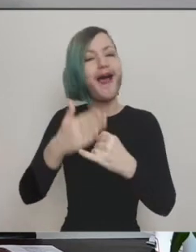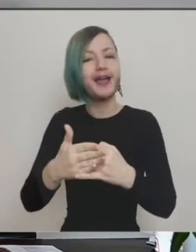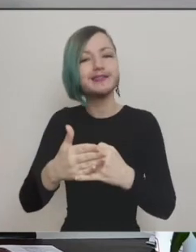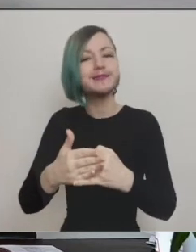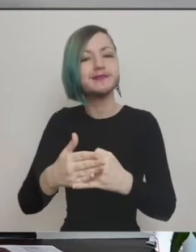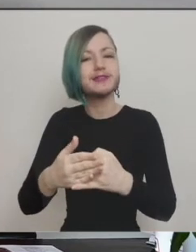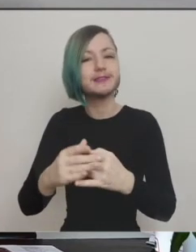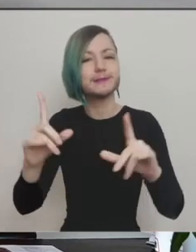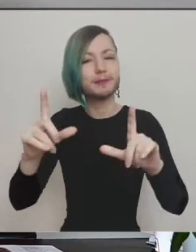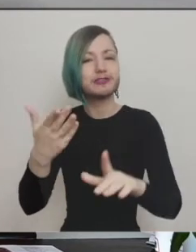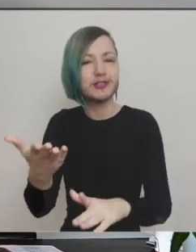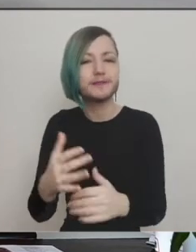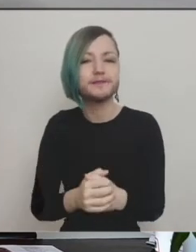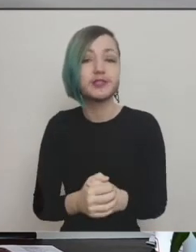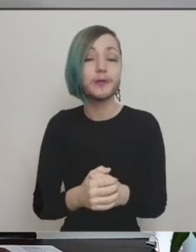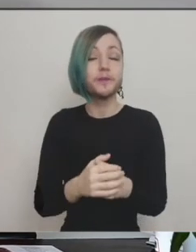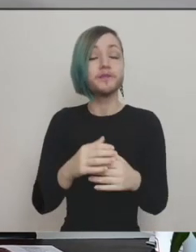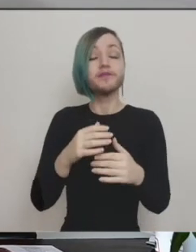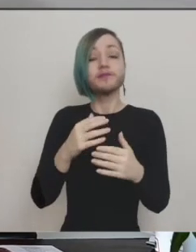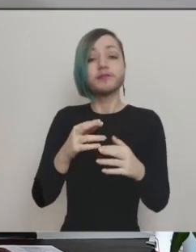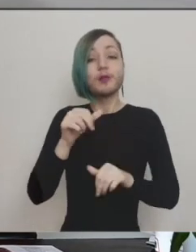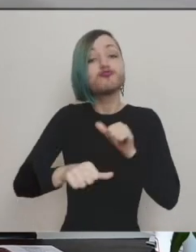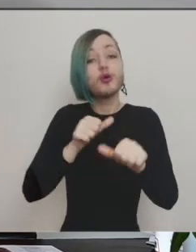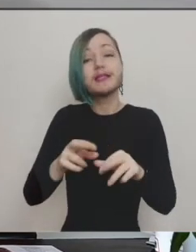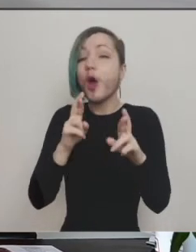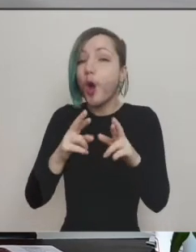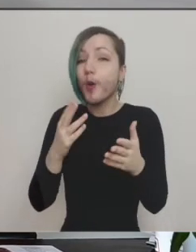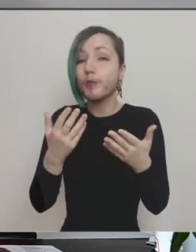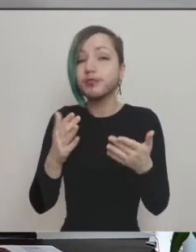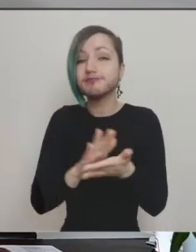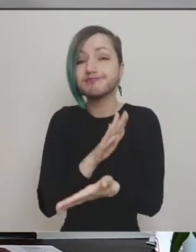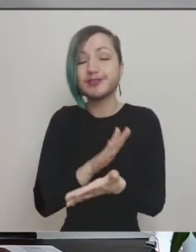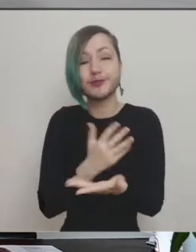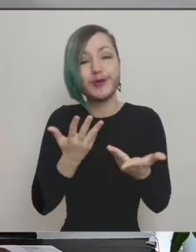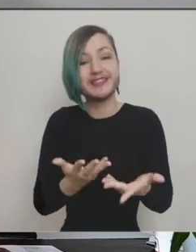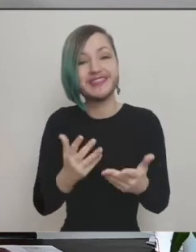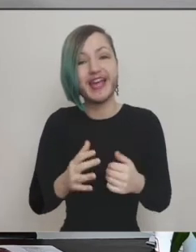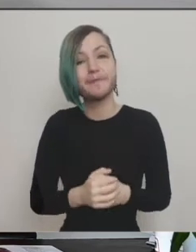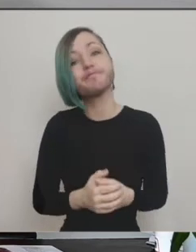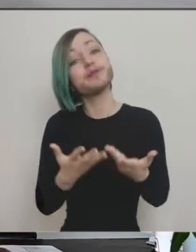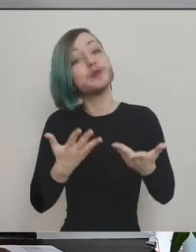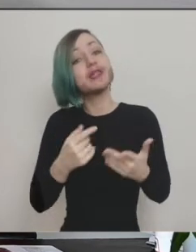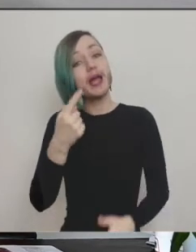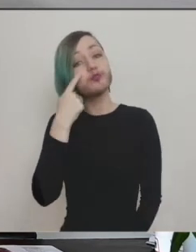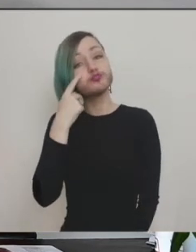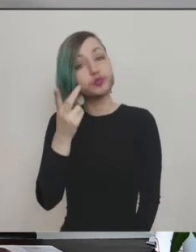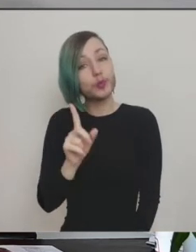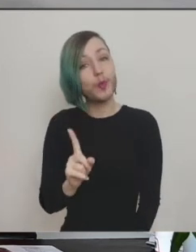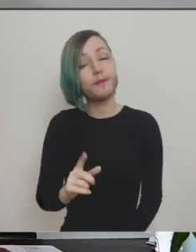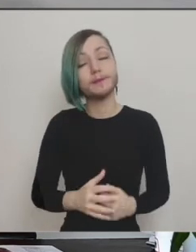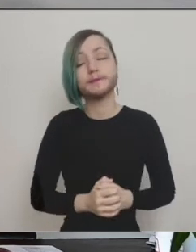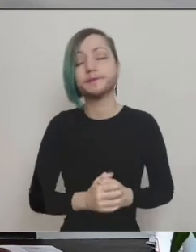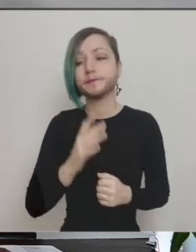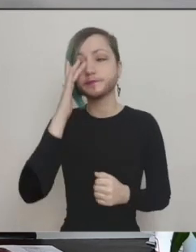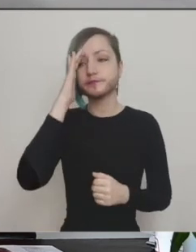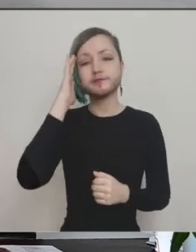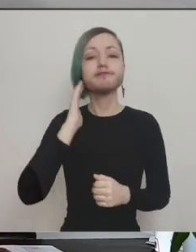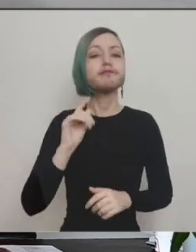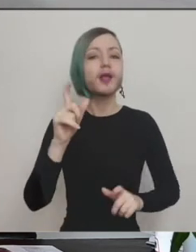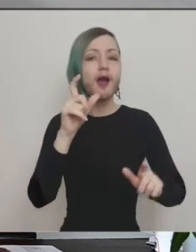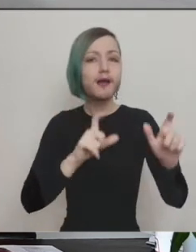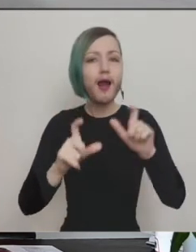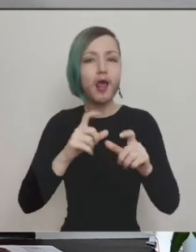you enjoy this process today. So what we'll be looking at is we will be looking at bold